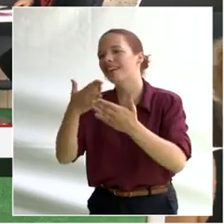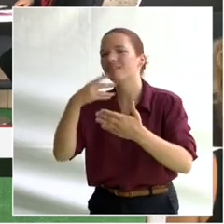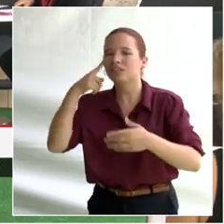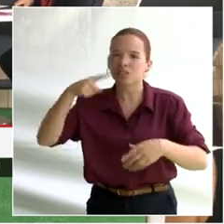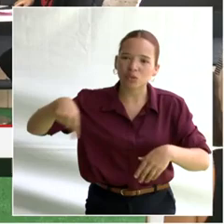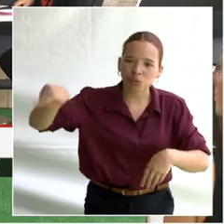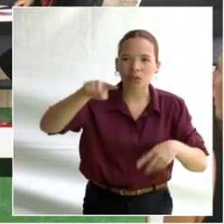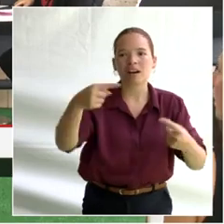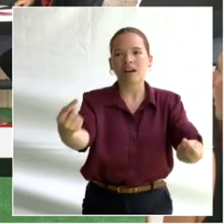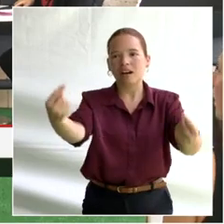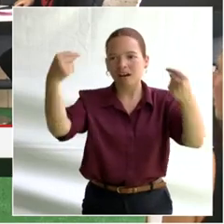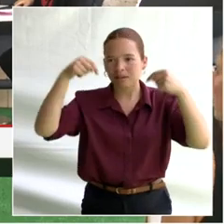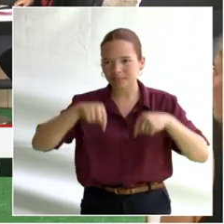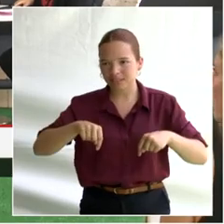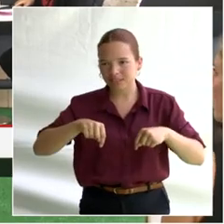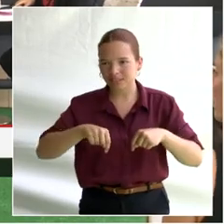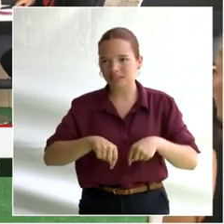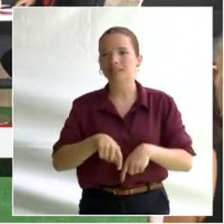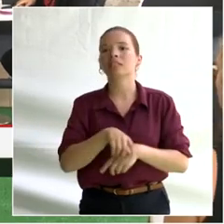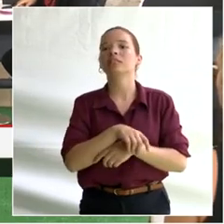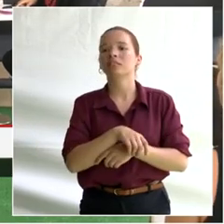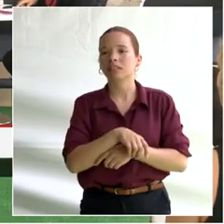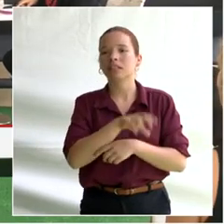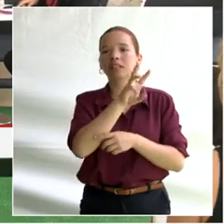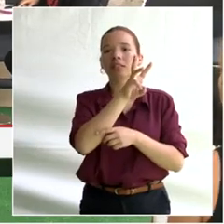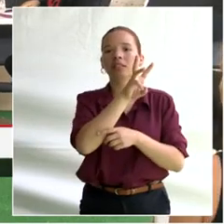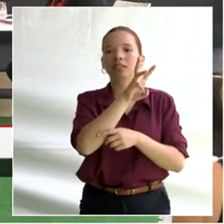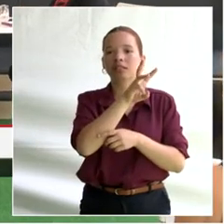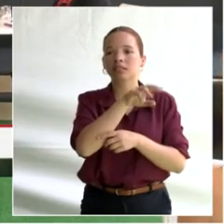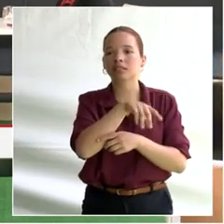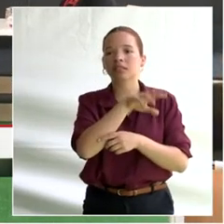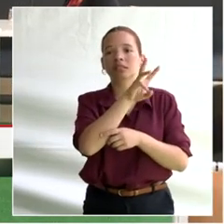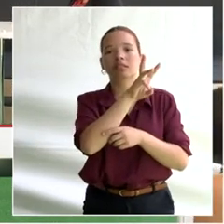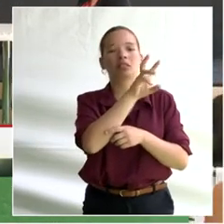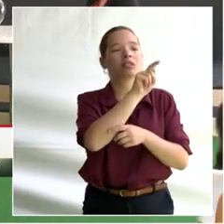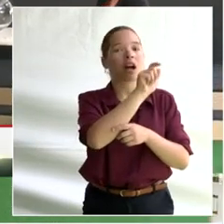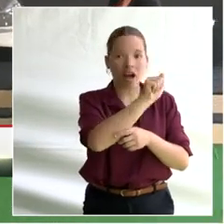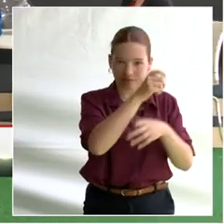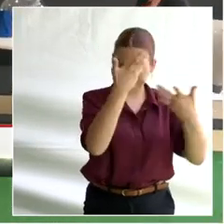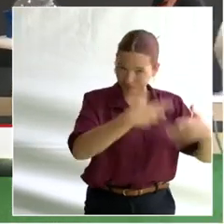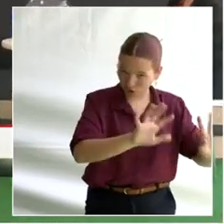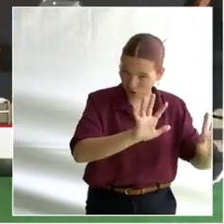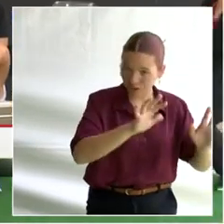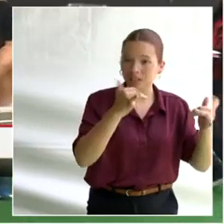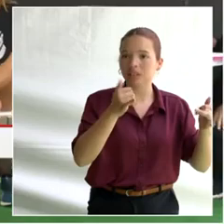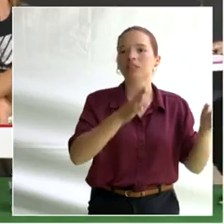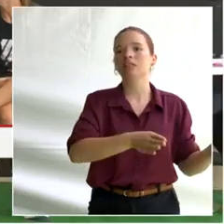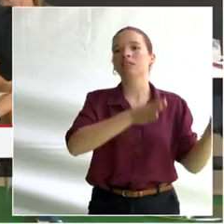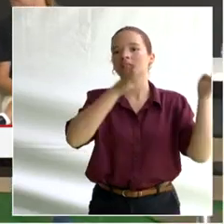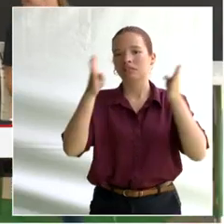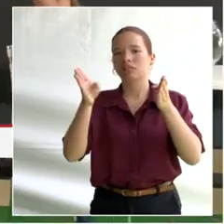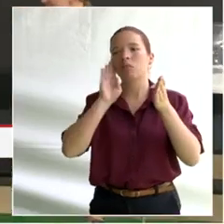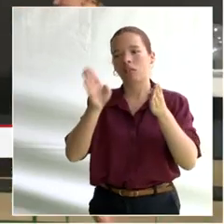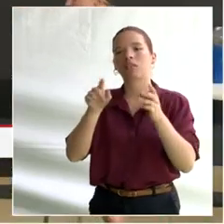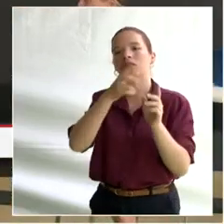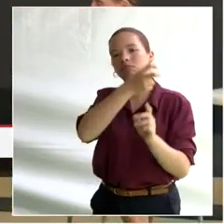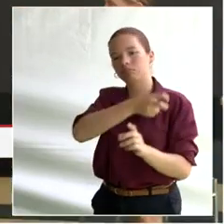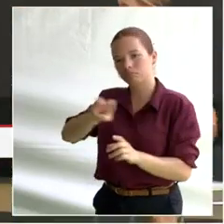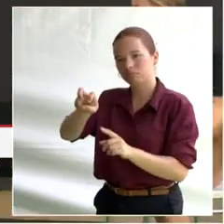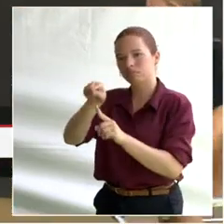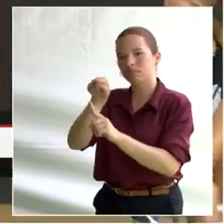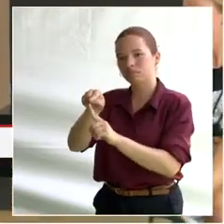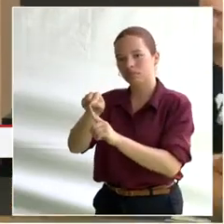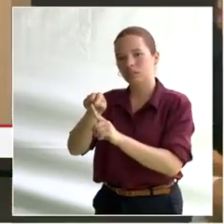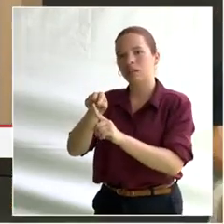out an ATP player and get things sorted out for you in just a couple of seconds. It'll be a very fast transition. So thanks so much. Stand by for the ATP